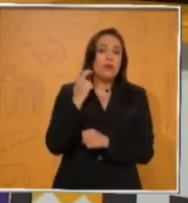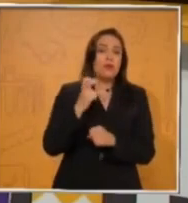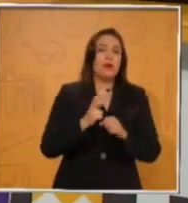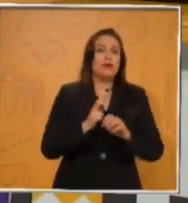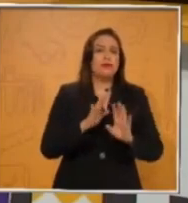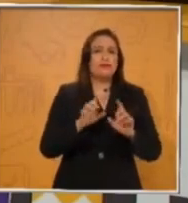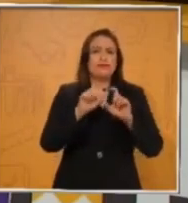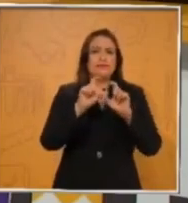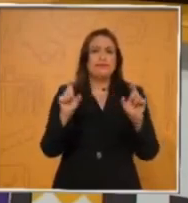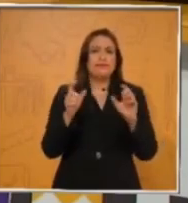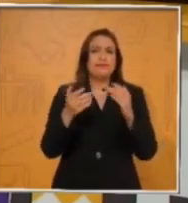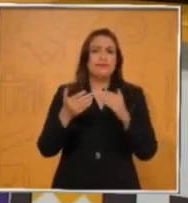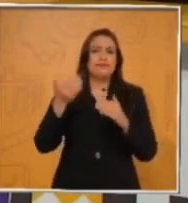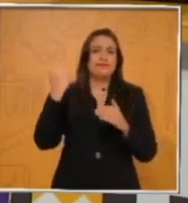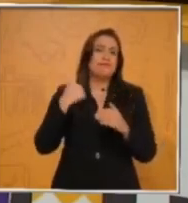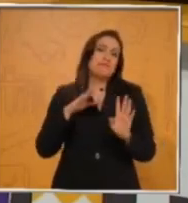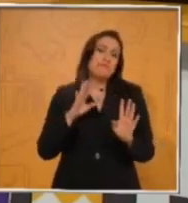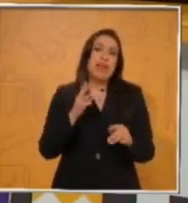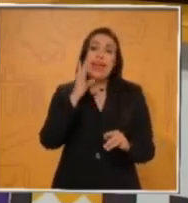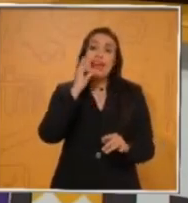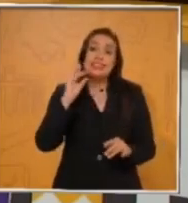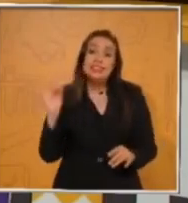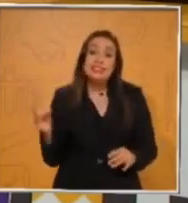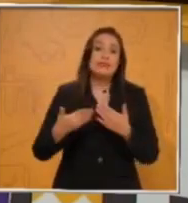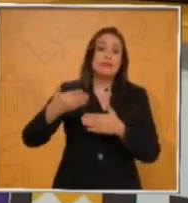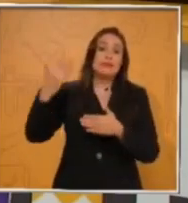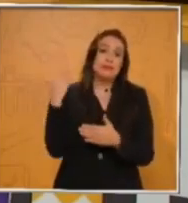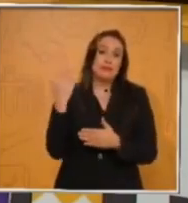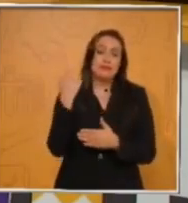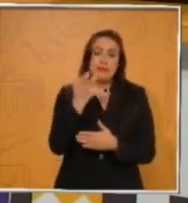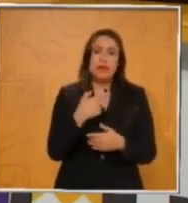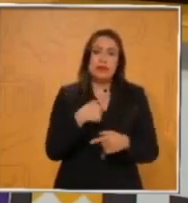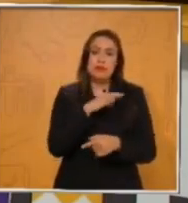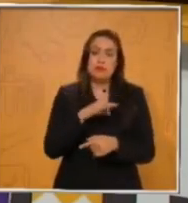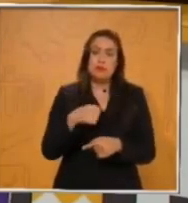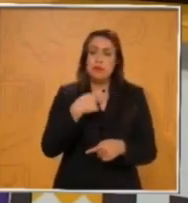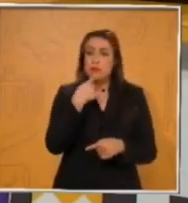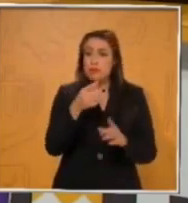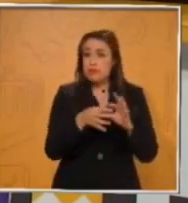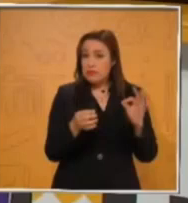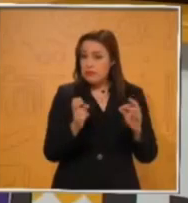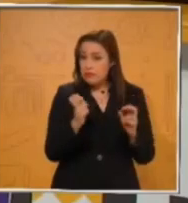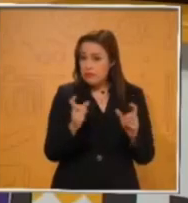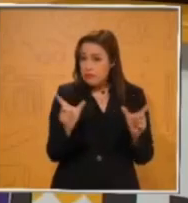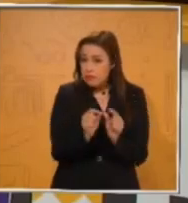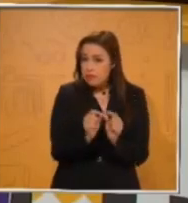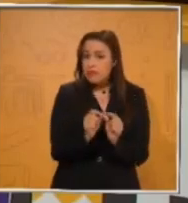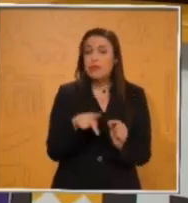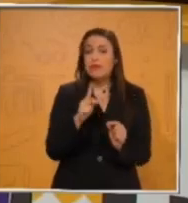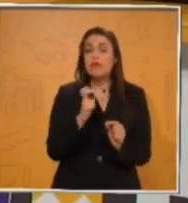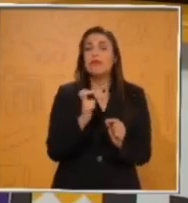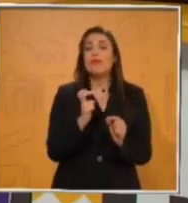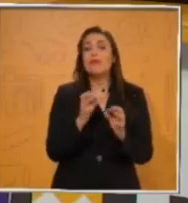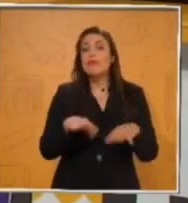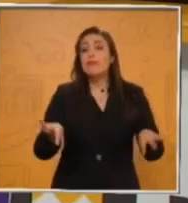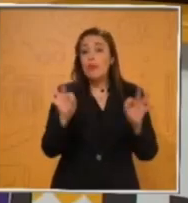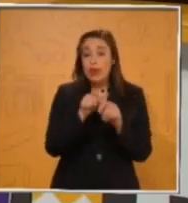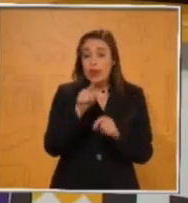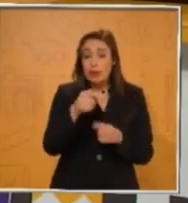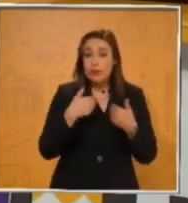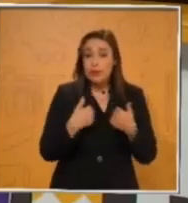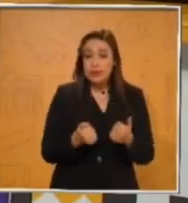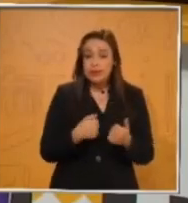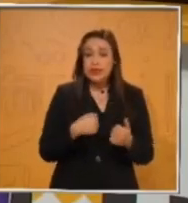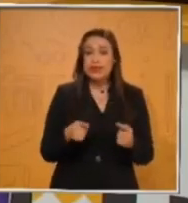titled the simple past. And we are going to be talking about that. So it's very important to understand that the